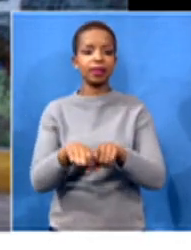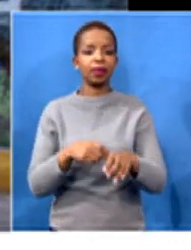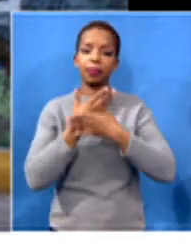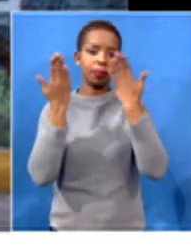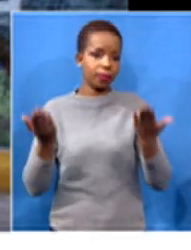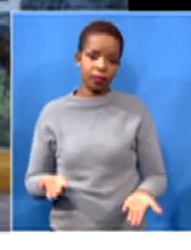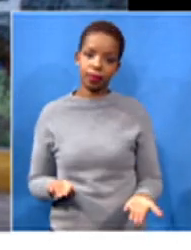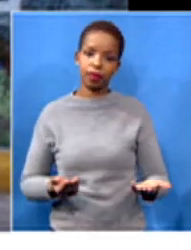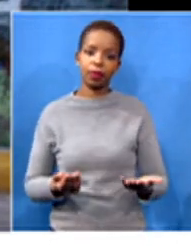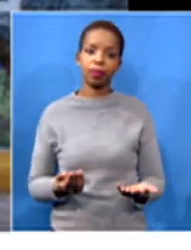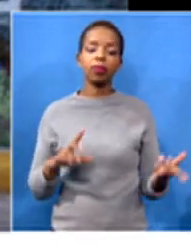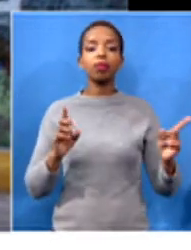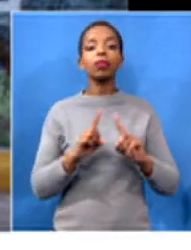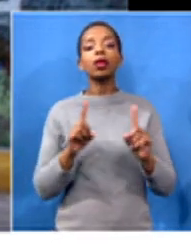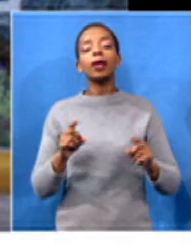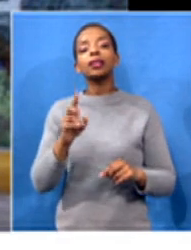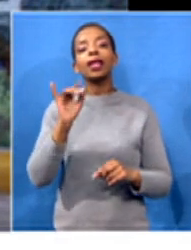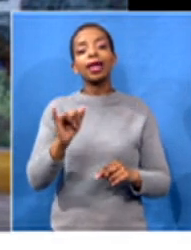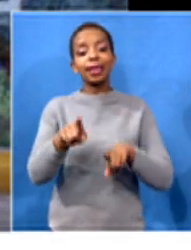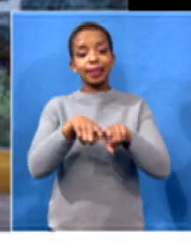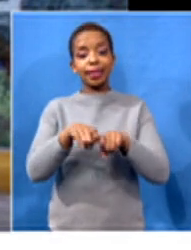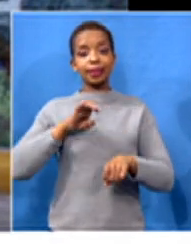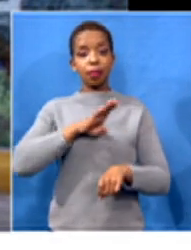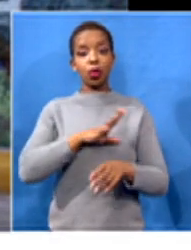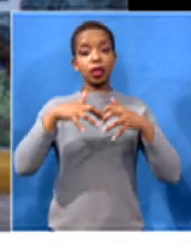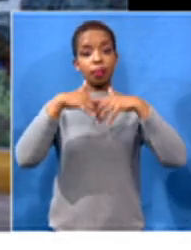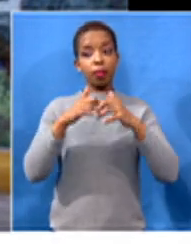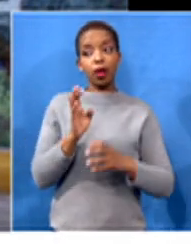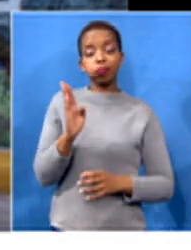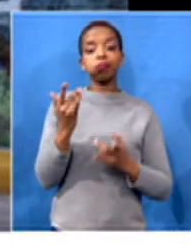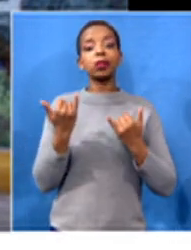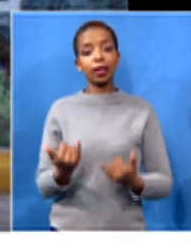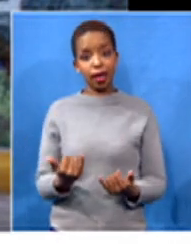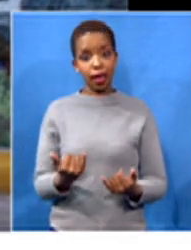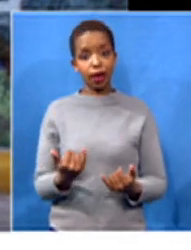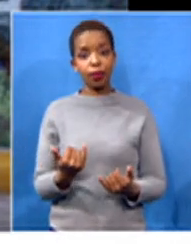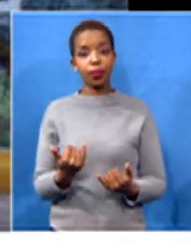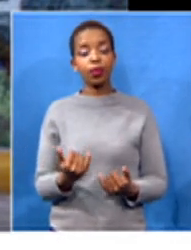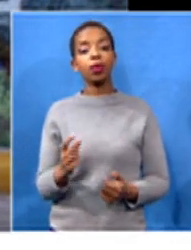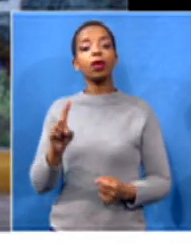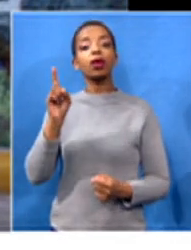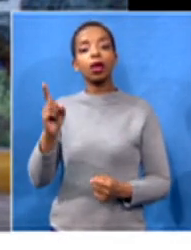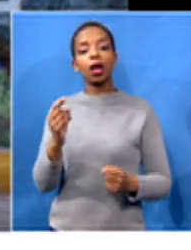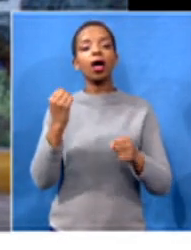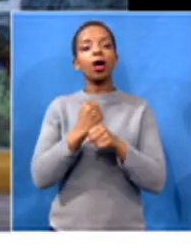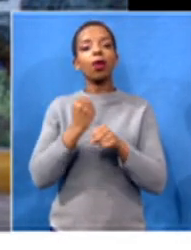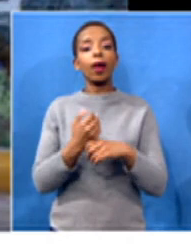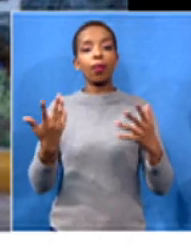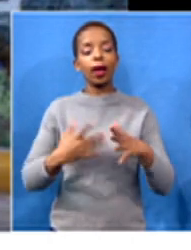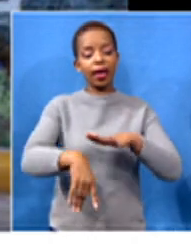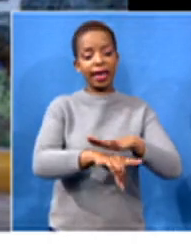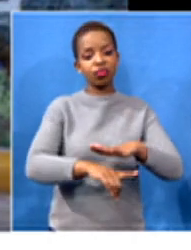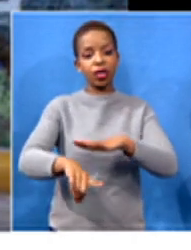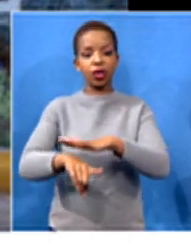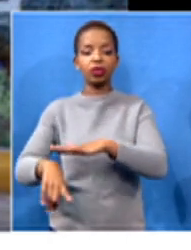Dell Foundation has done fantastic work with the Department of Education to develop the data-driven districts. So there is